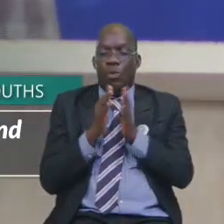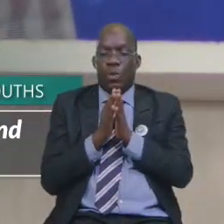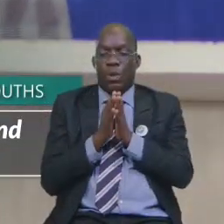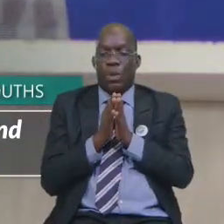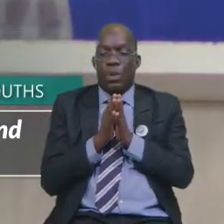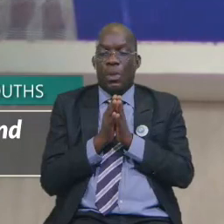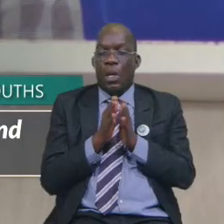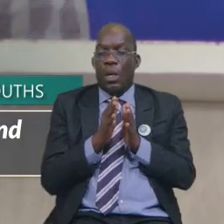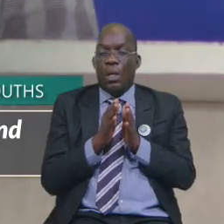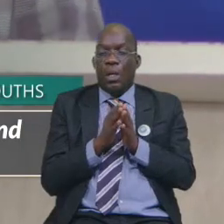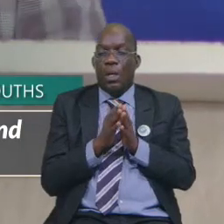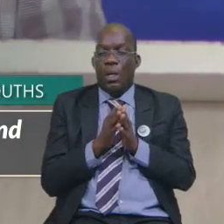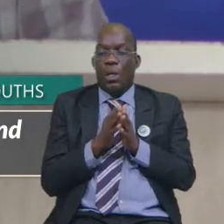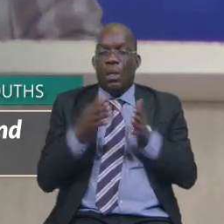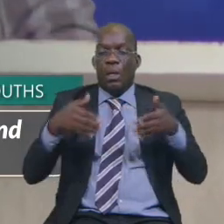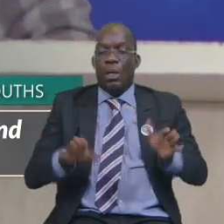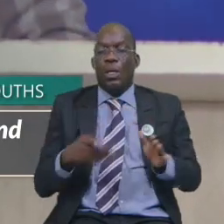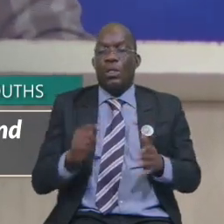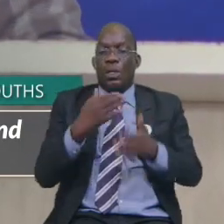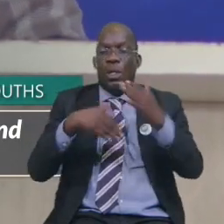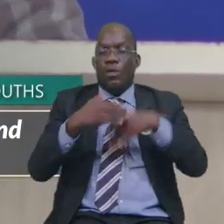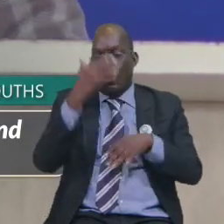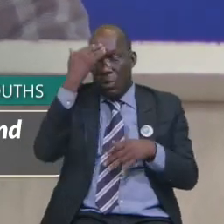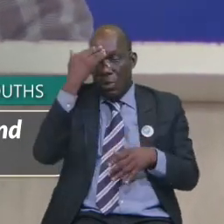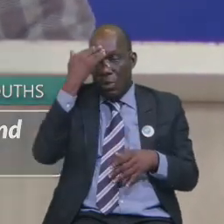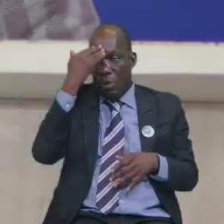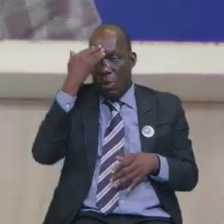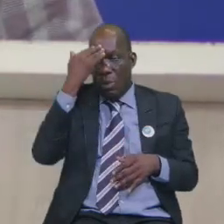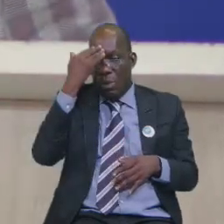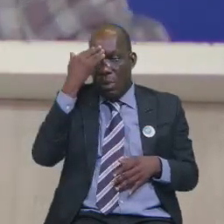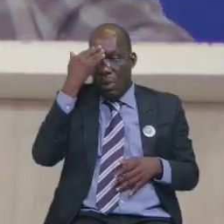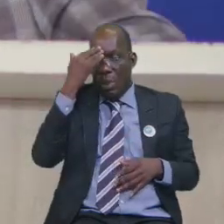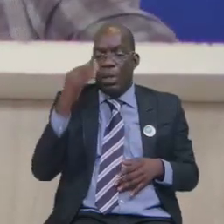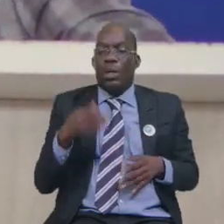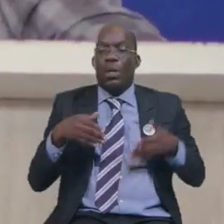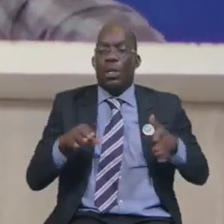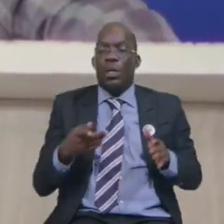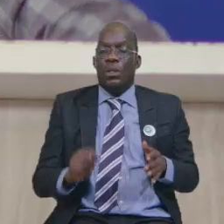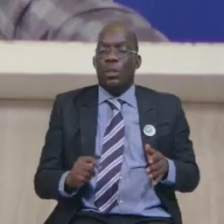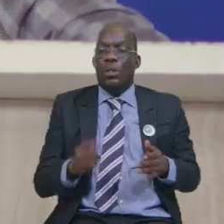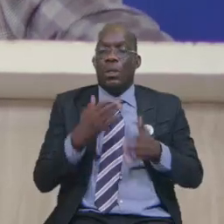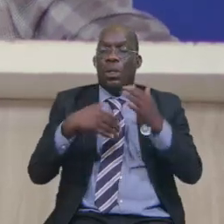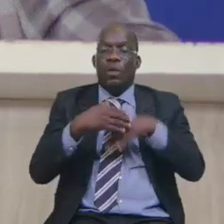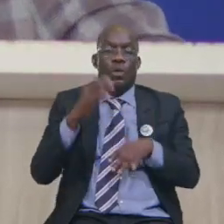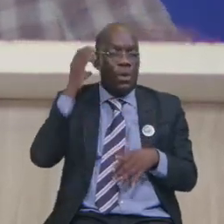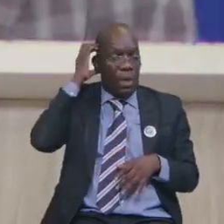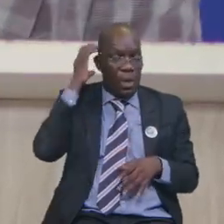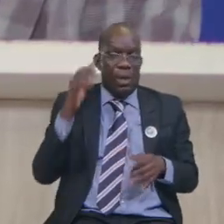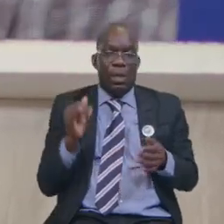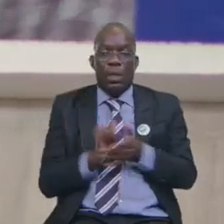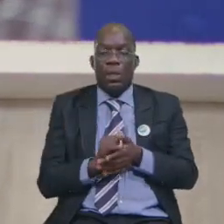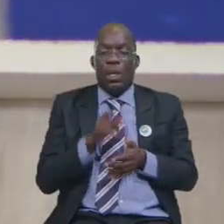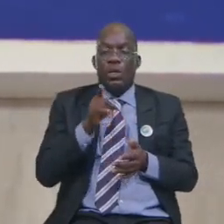the heavens know, and let the heavens hear that we have heard something, and